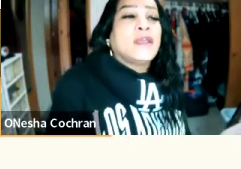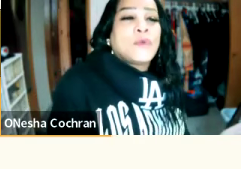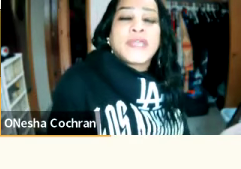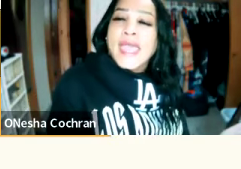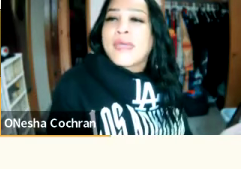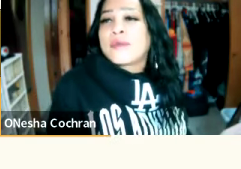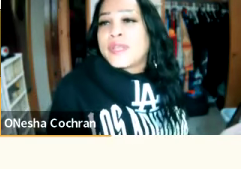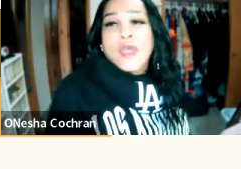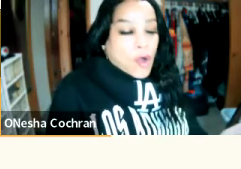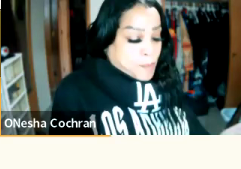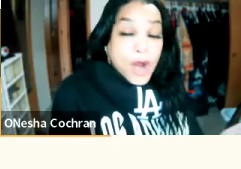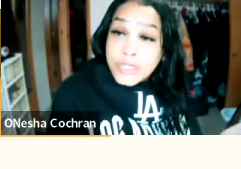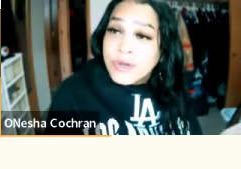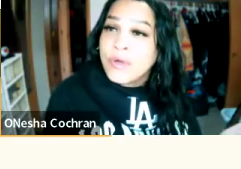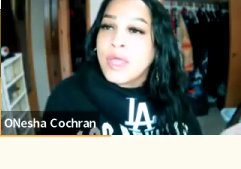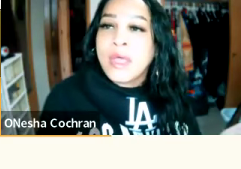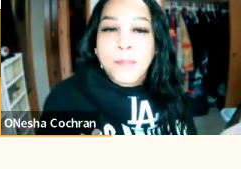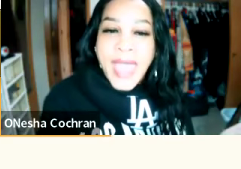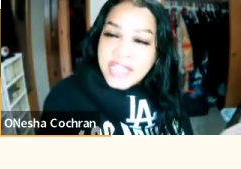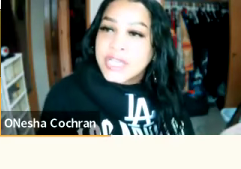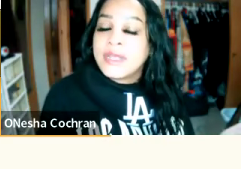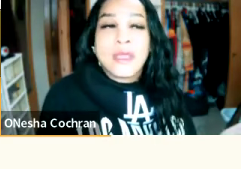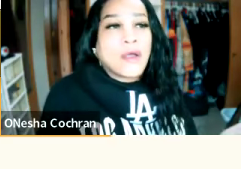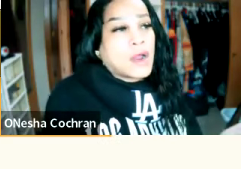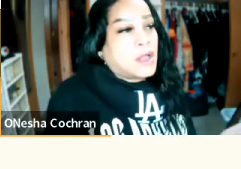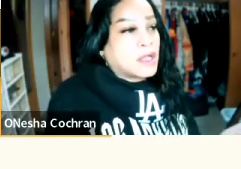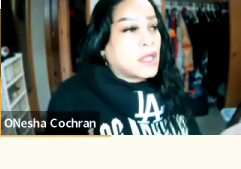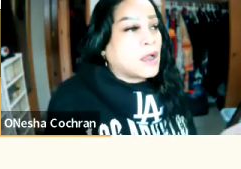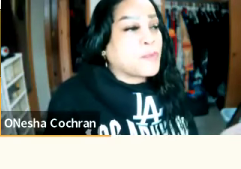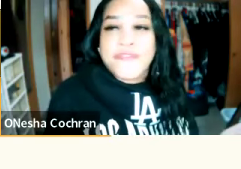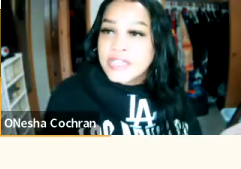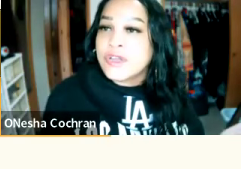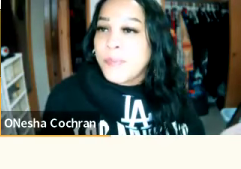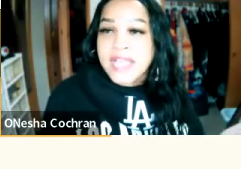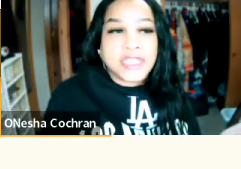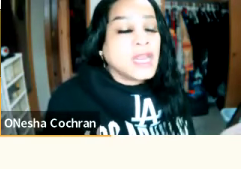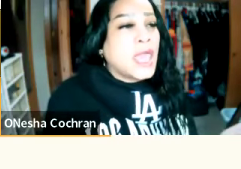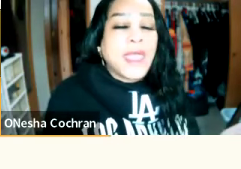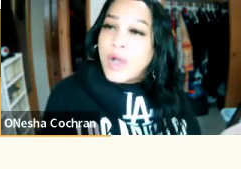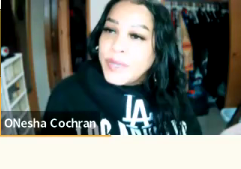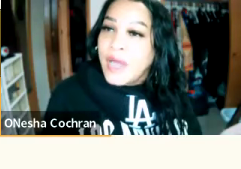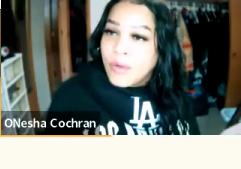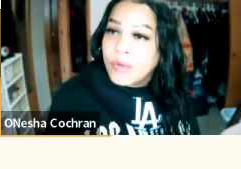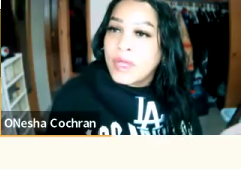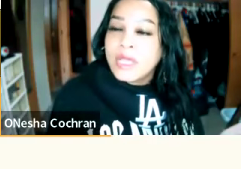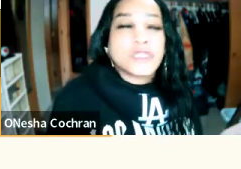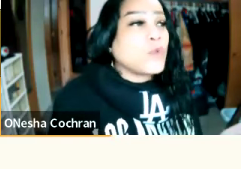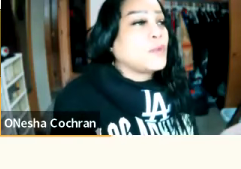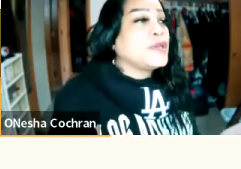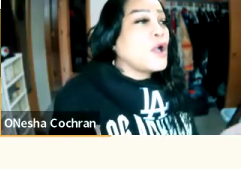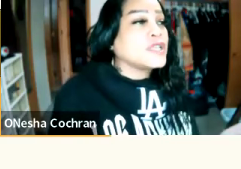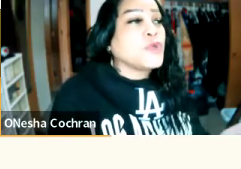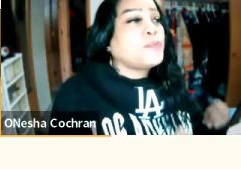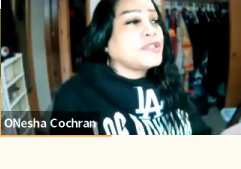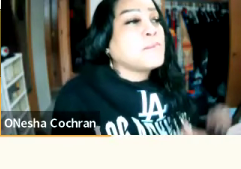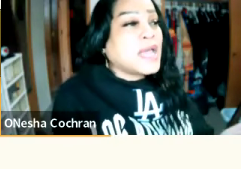Council did. We came at it with our personal passion, our professional passion, and what we know. So what